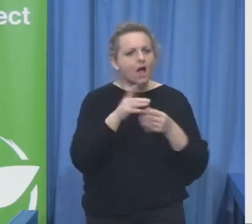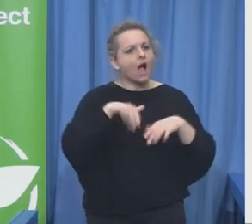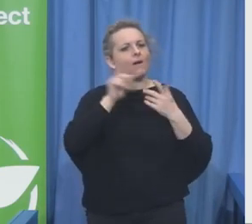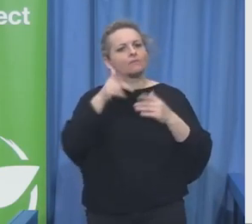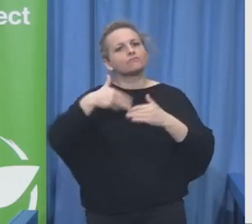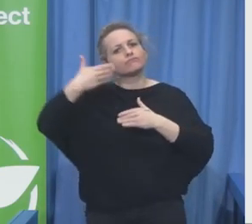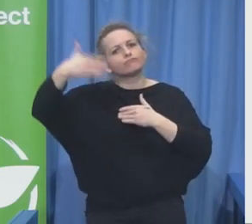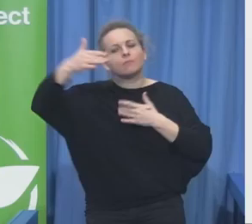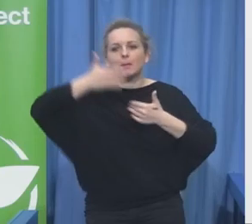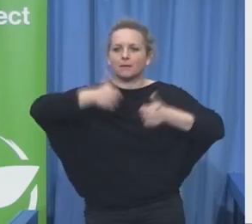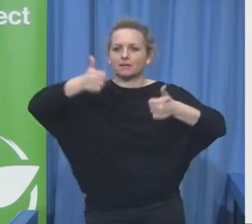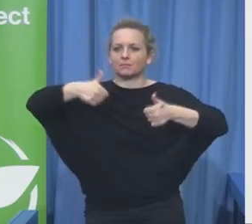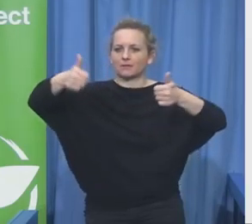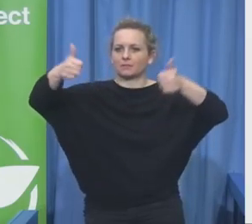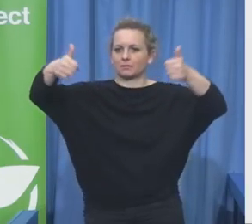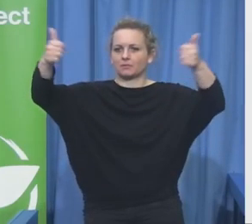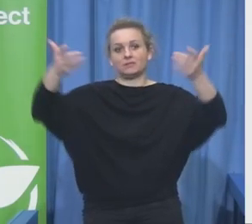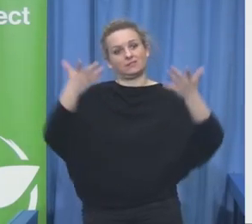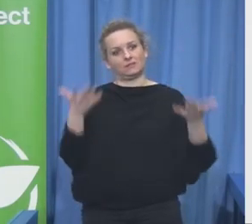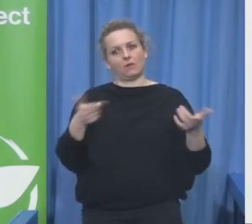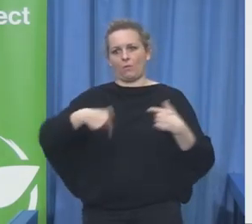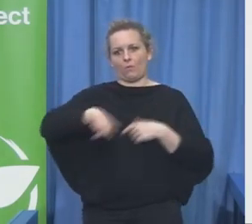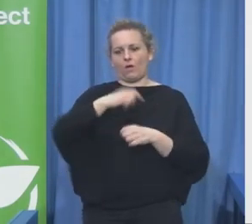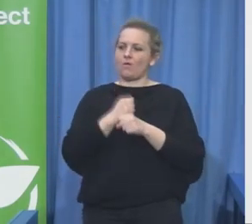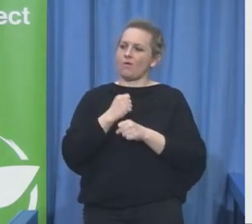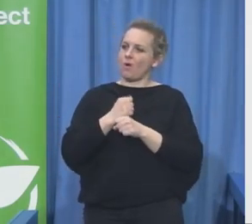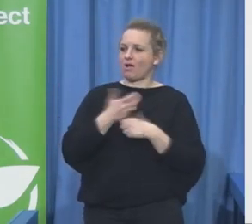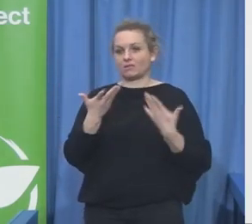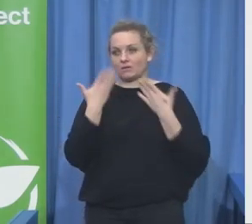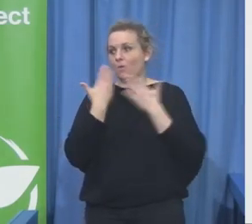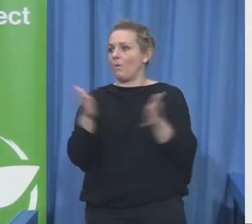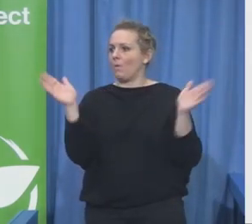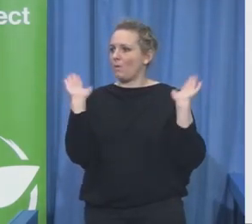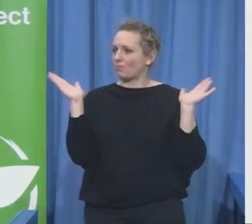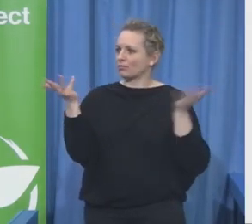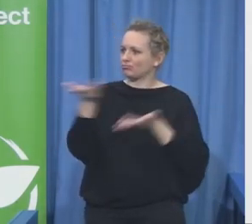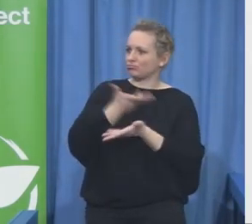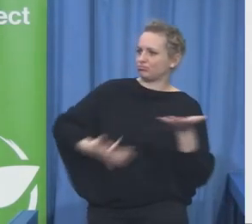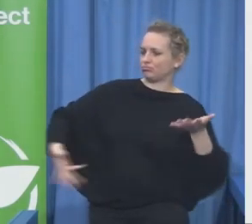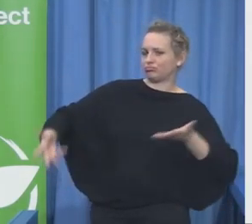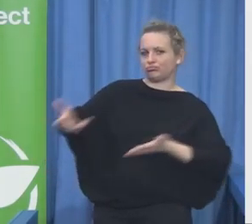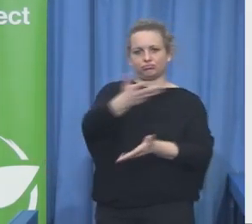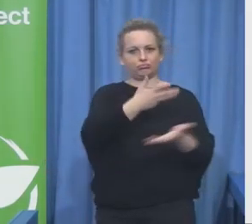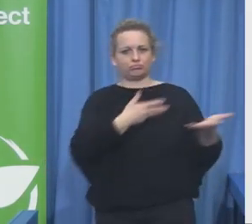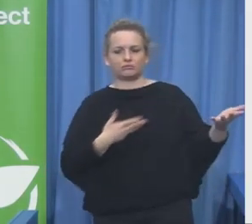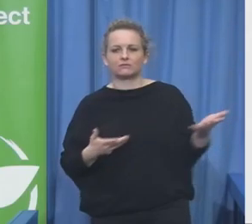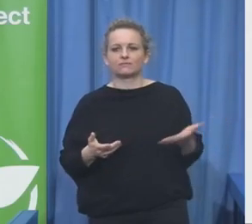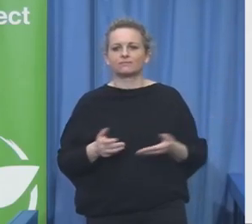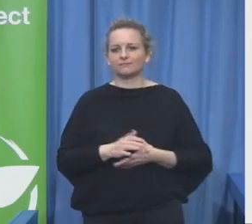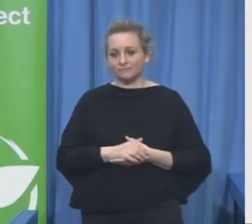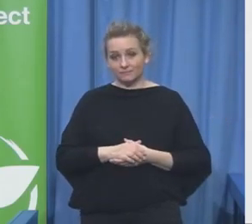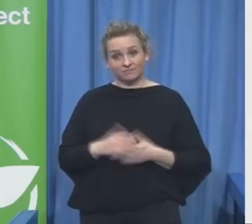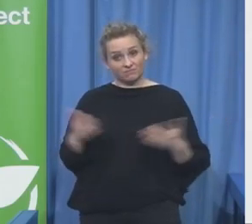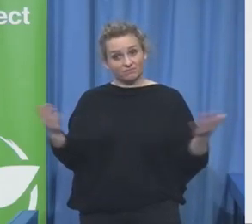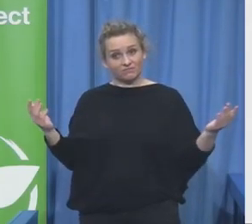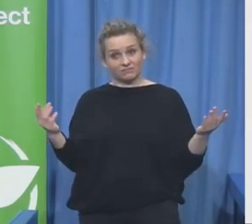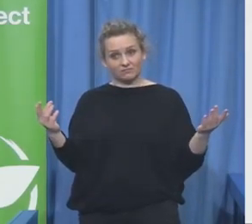I've talked about innovation. The inclusive design strategy at Microsoft I've talked about. Please don't just think that we're looking at